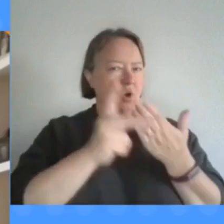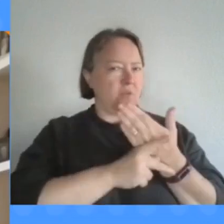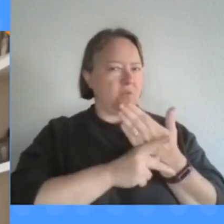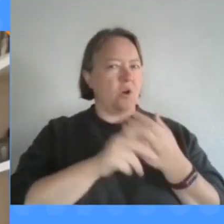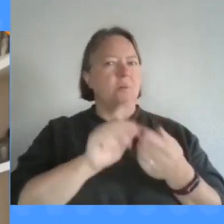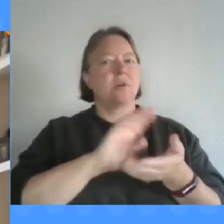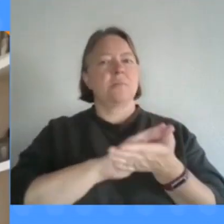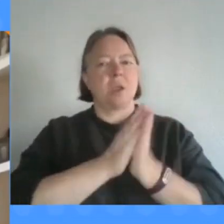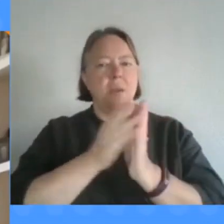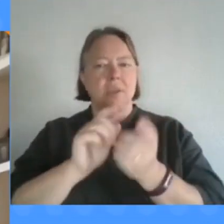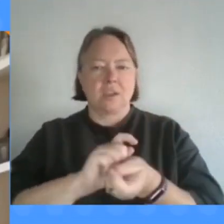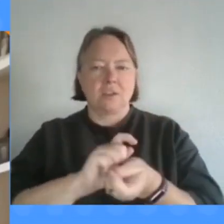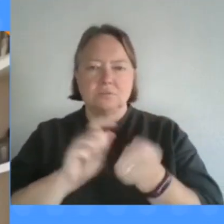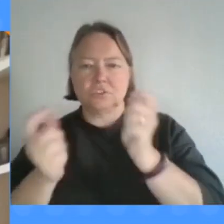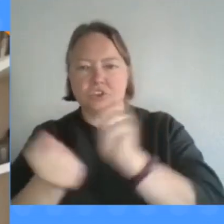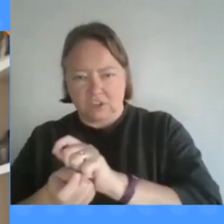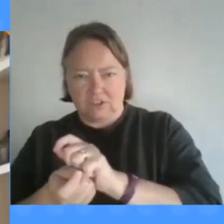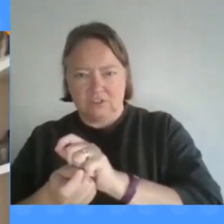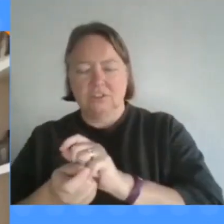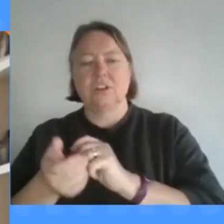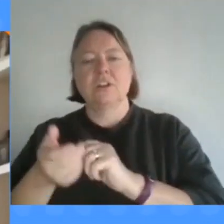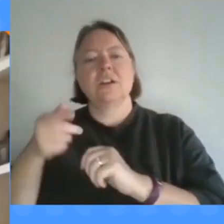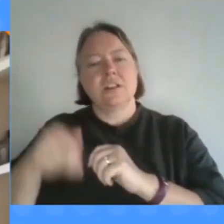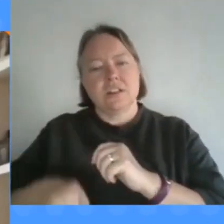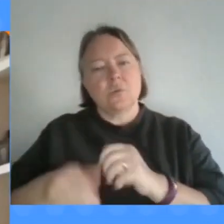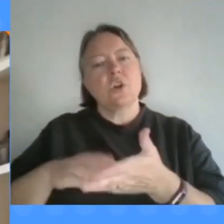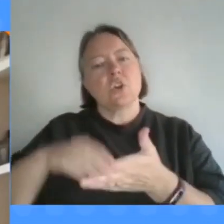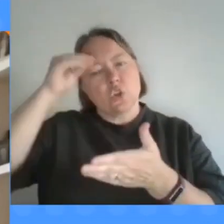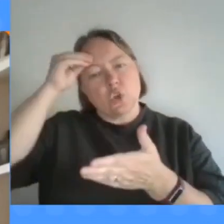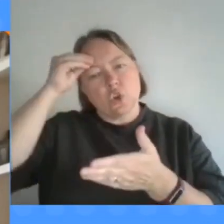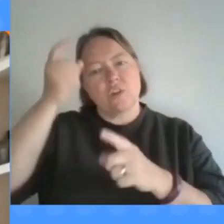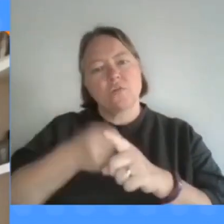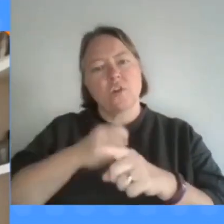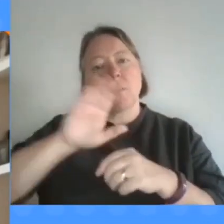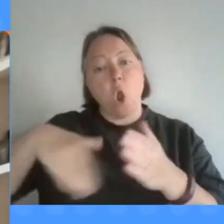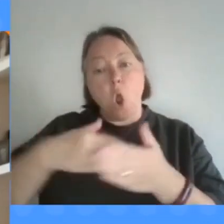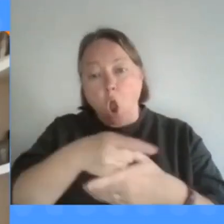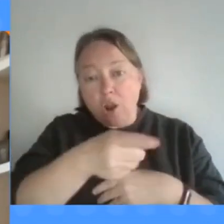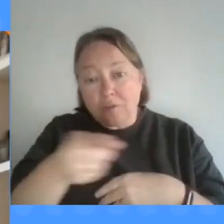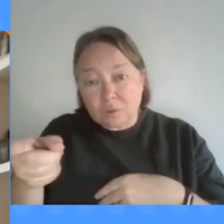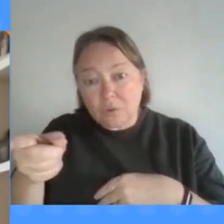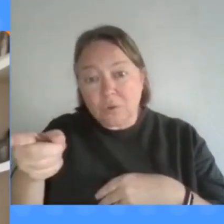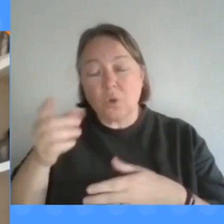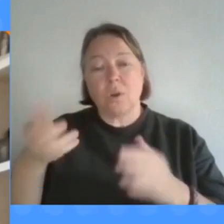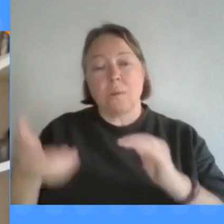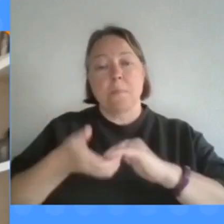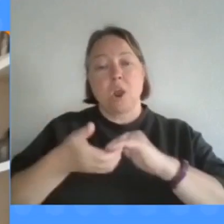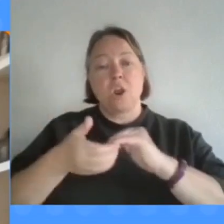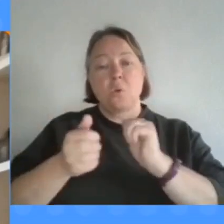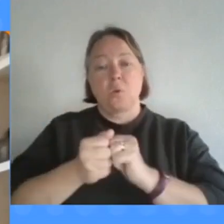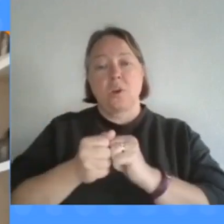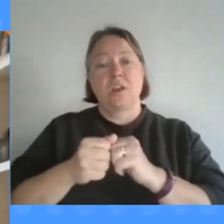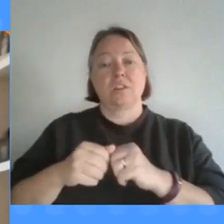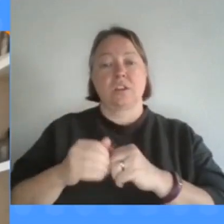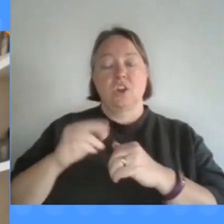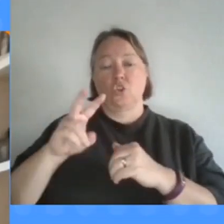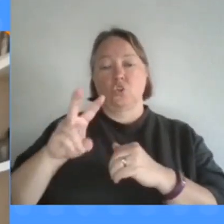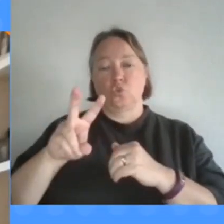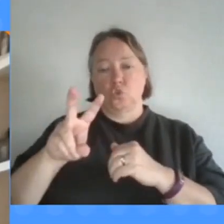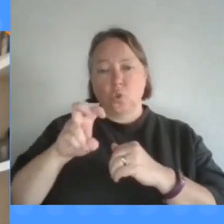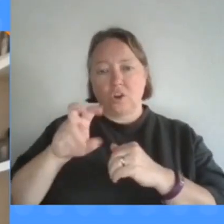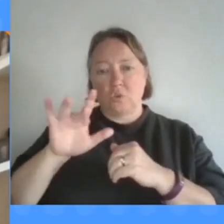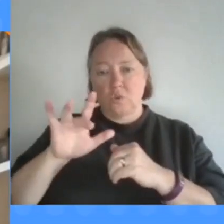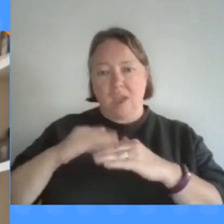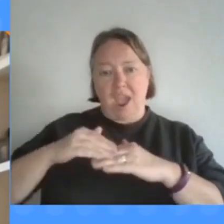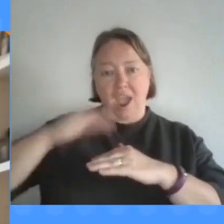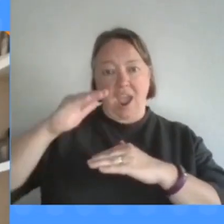movement. We're also learning from all of you. We have now partnered with more than 225